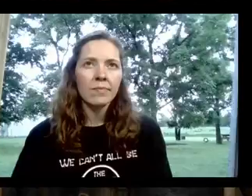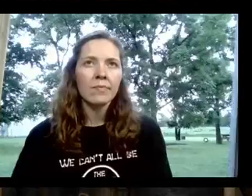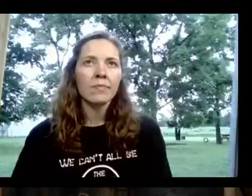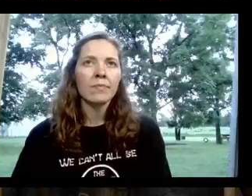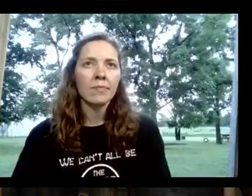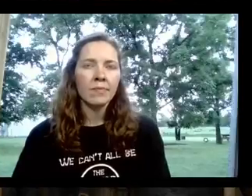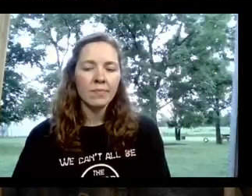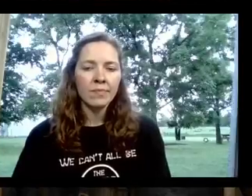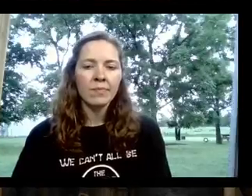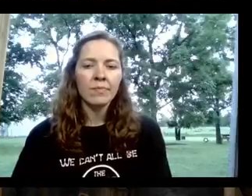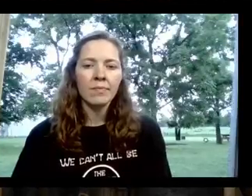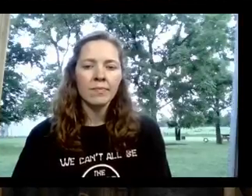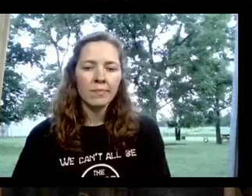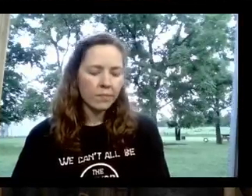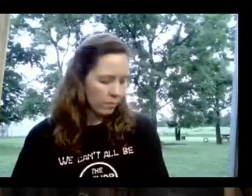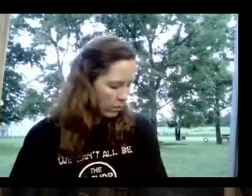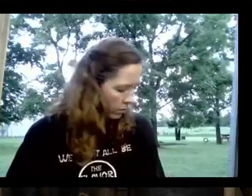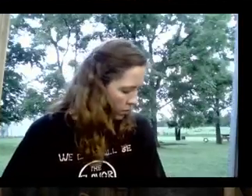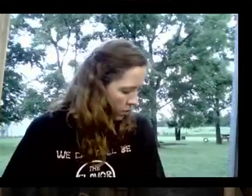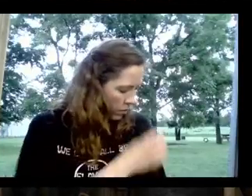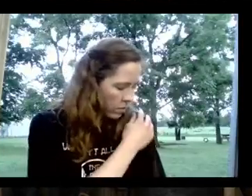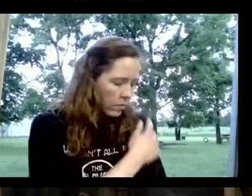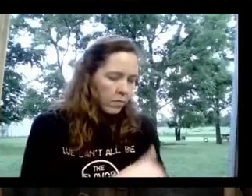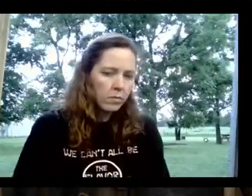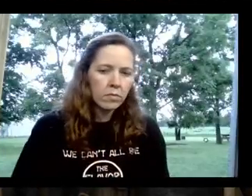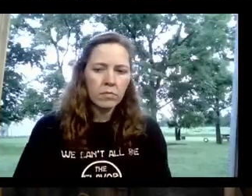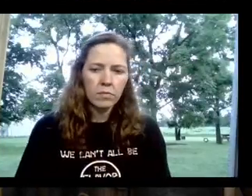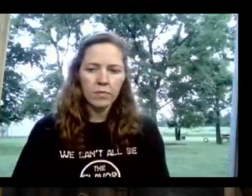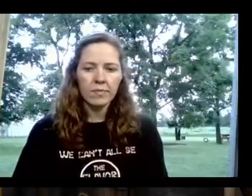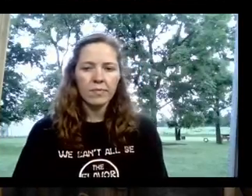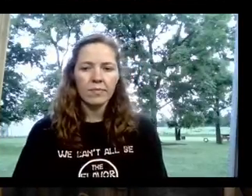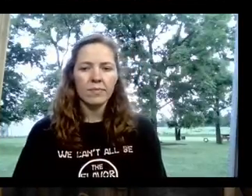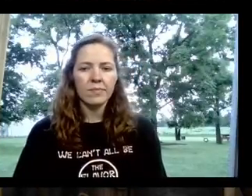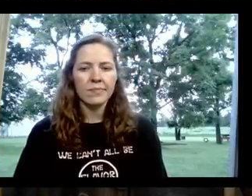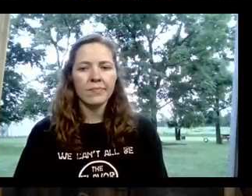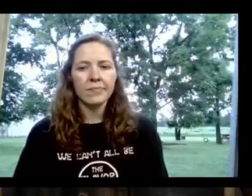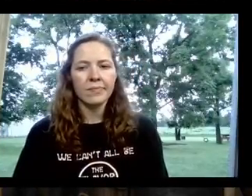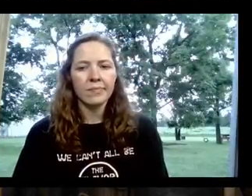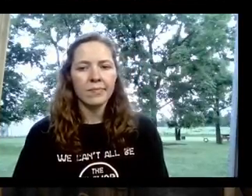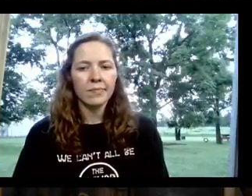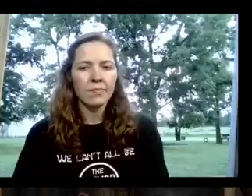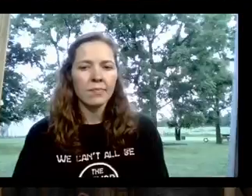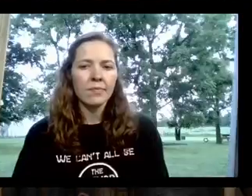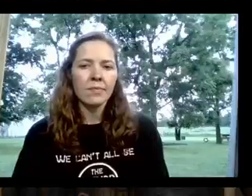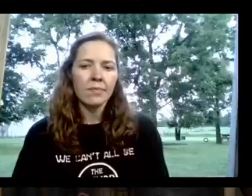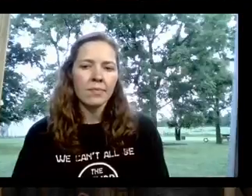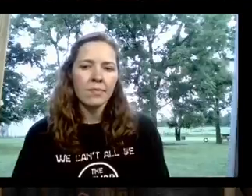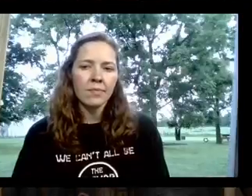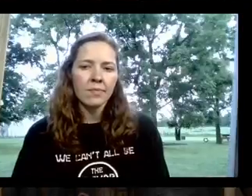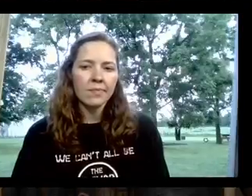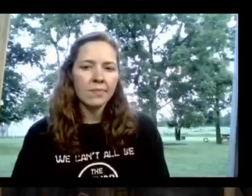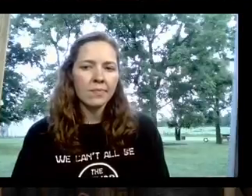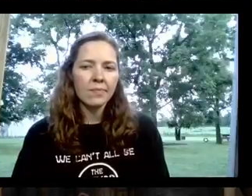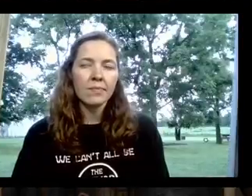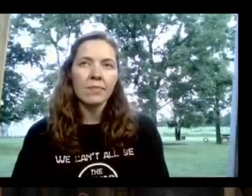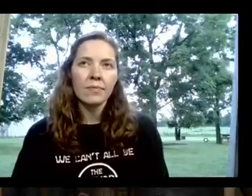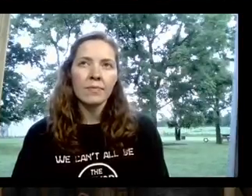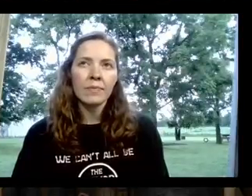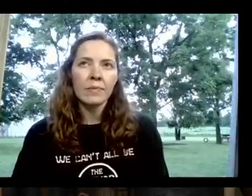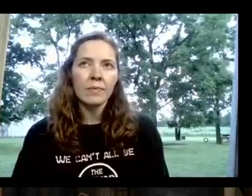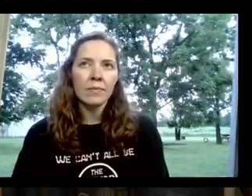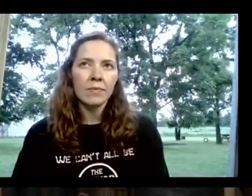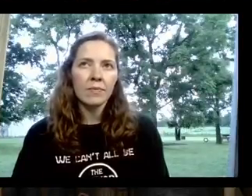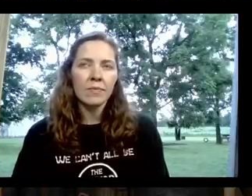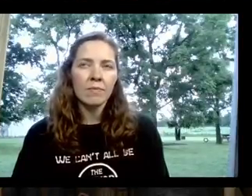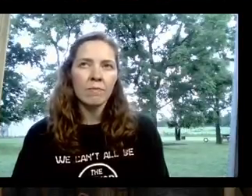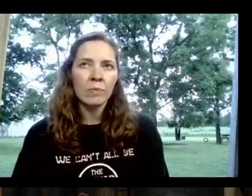and you name it, right? That had to be higher grade. Horseshoes, a pretty low grade of wrought iron. Usually